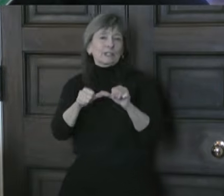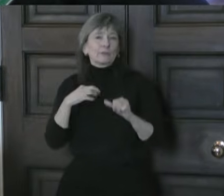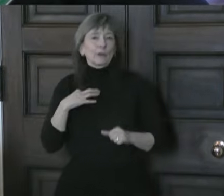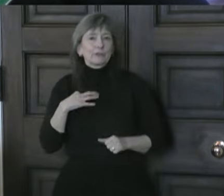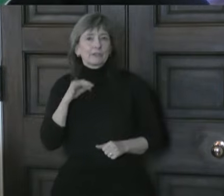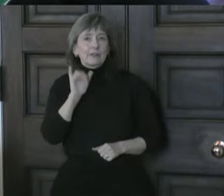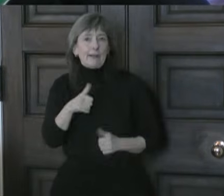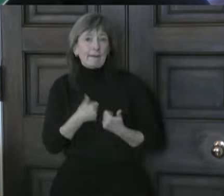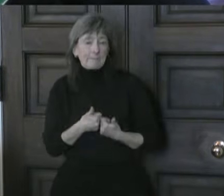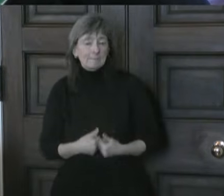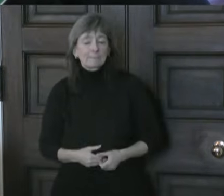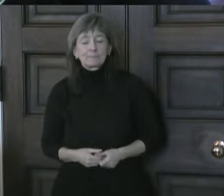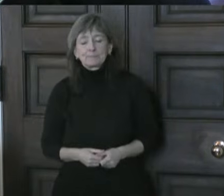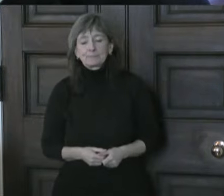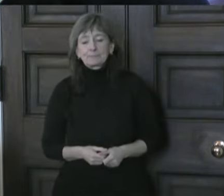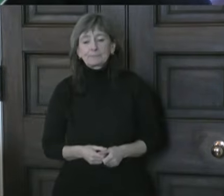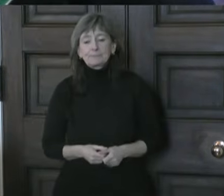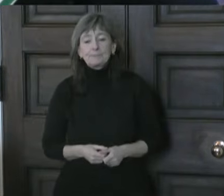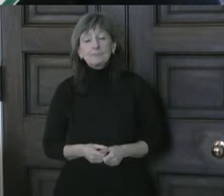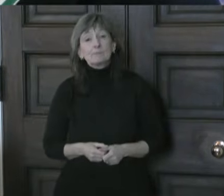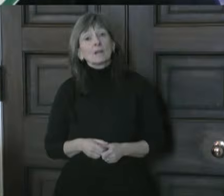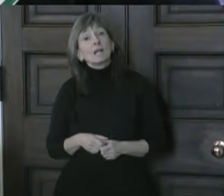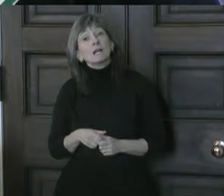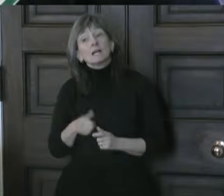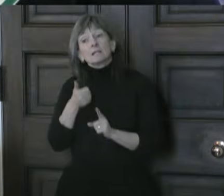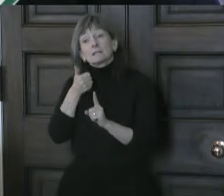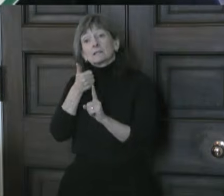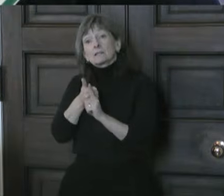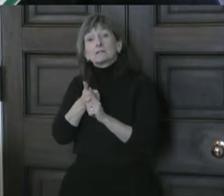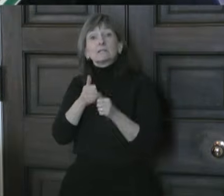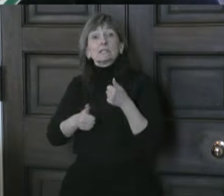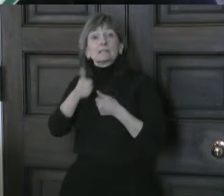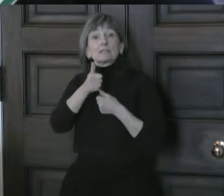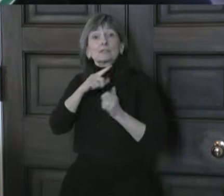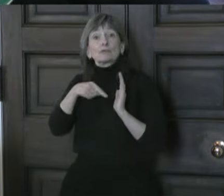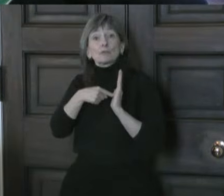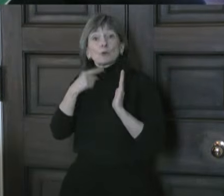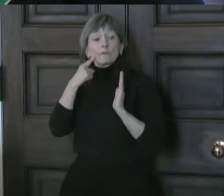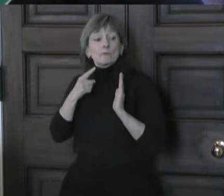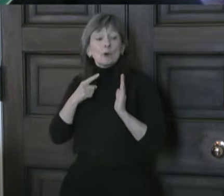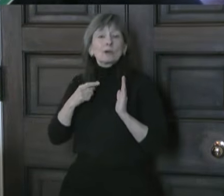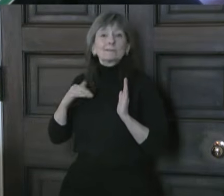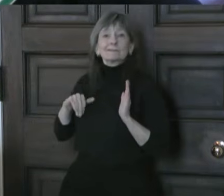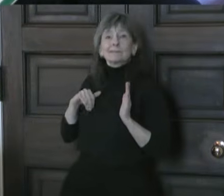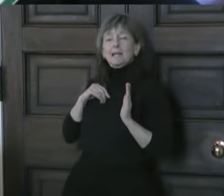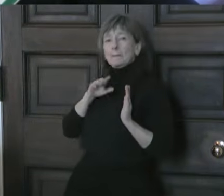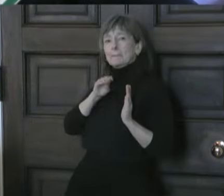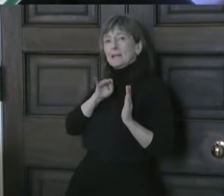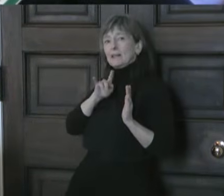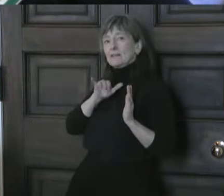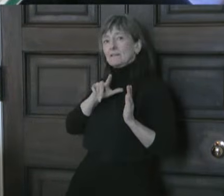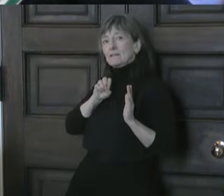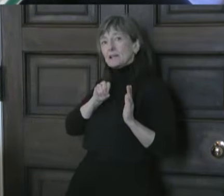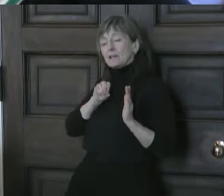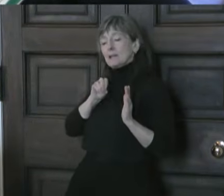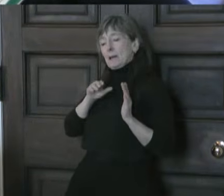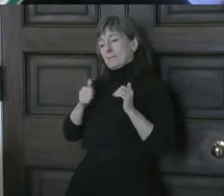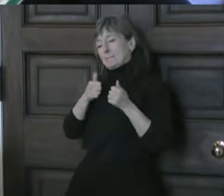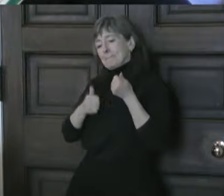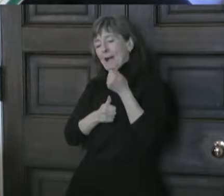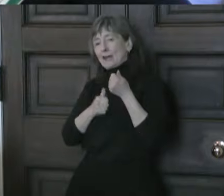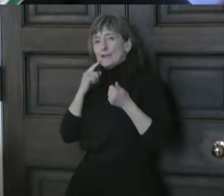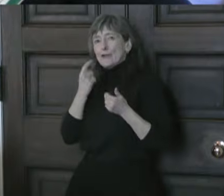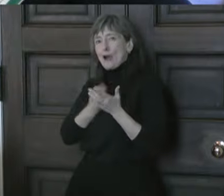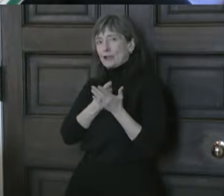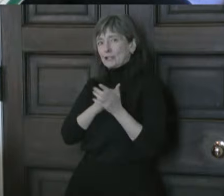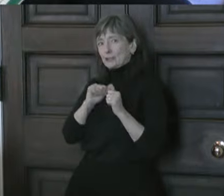volunteer with the Games. Ms. Winters also held executive roles with the Lake Melville Minor Hockey Association